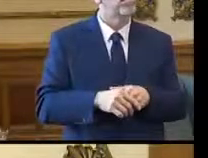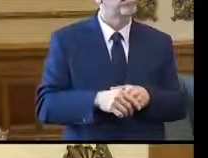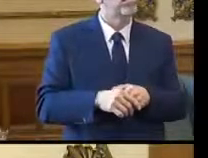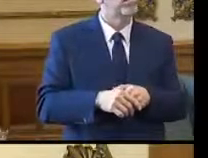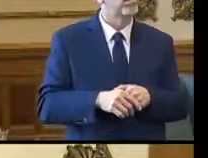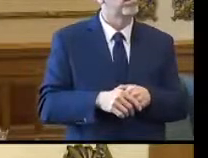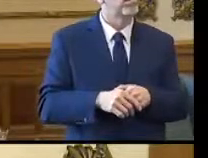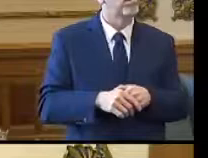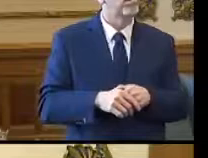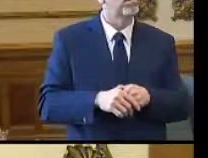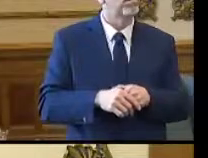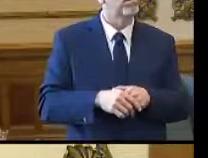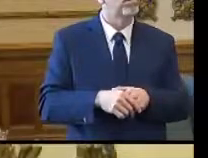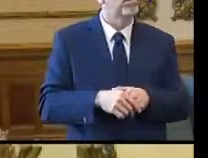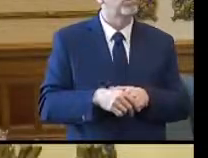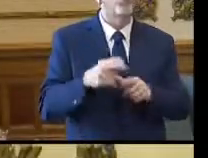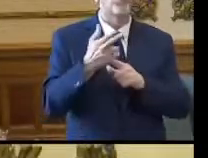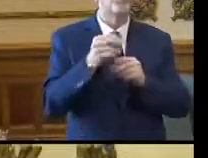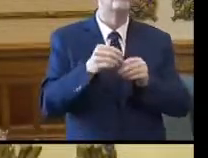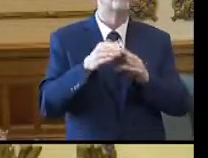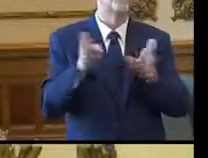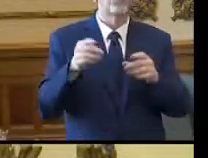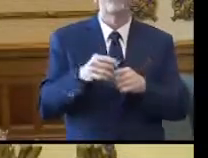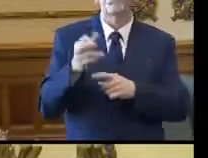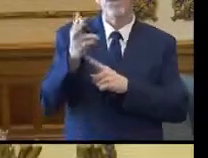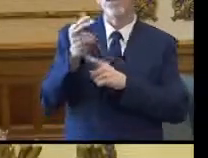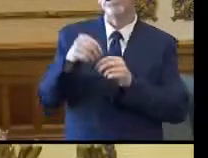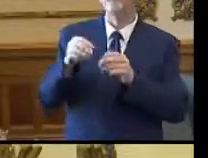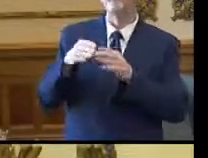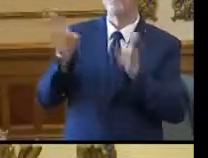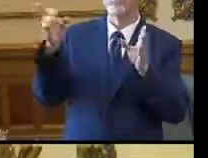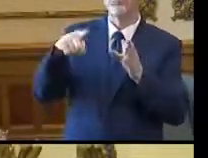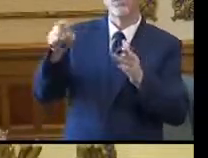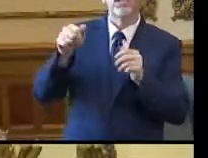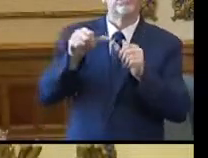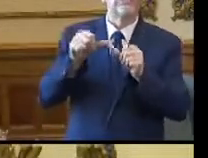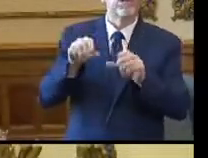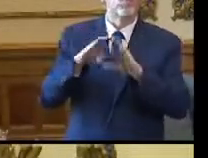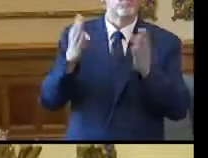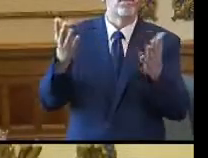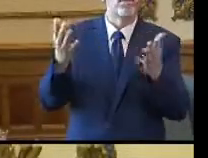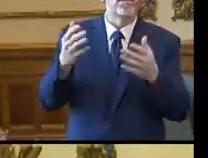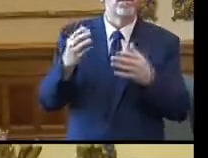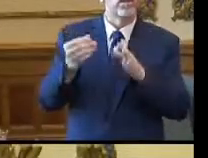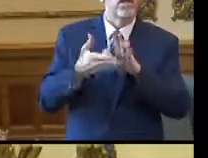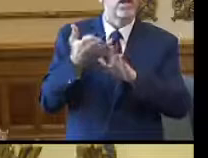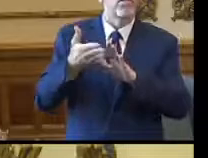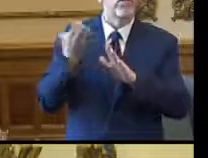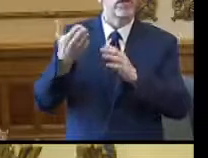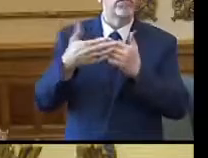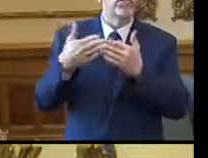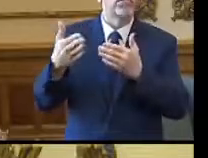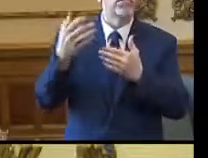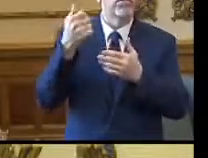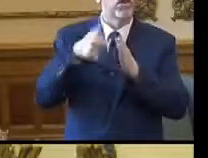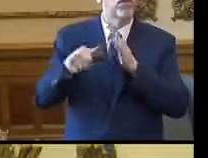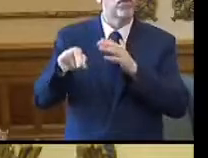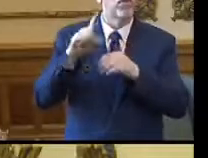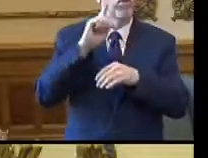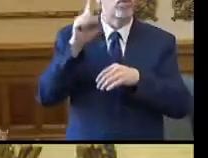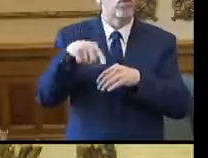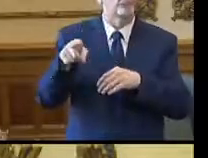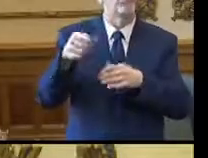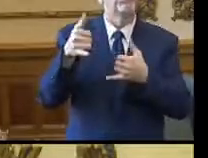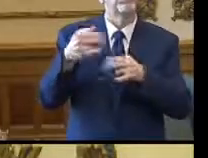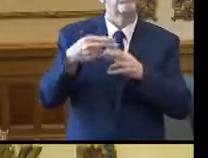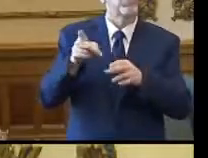Okay. Hotels in general. Hotels in general can stay open and operate going forward under the executive order. They are deemed